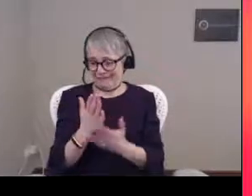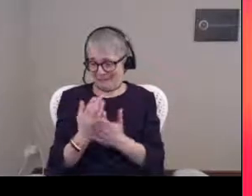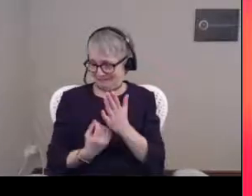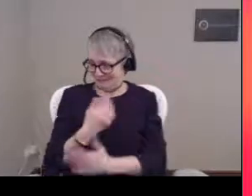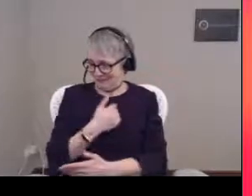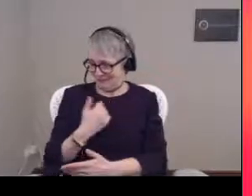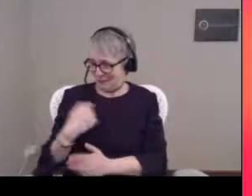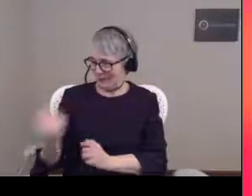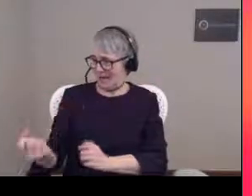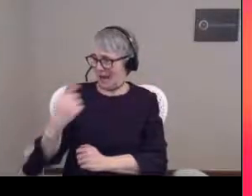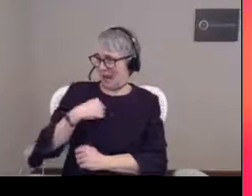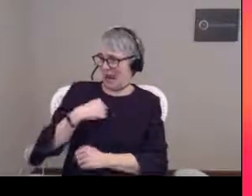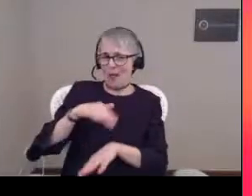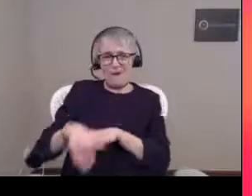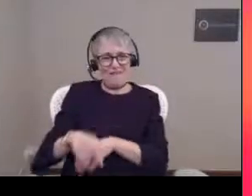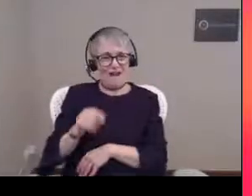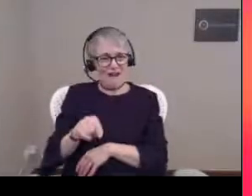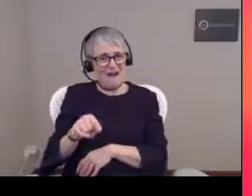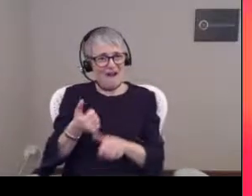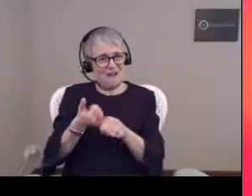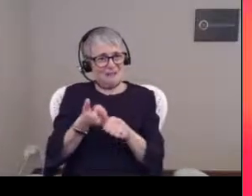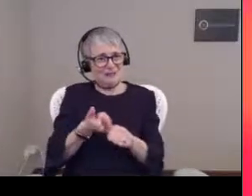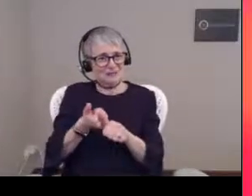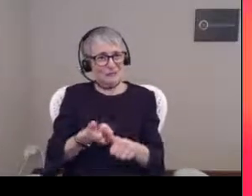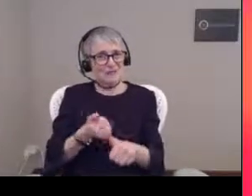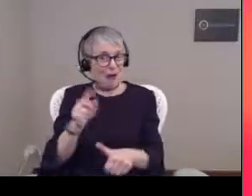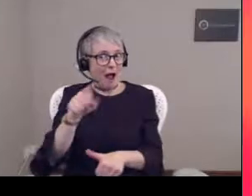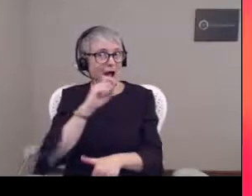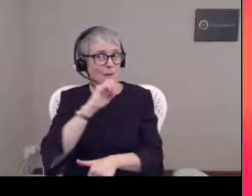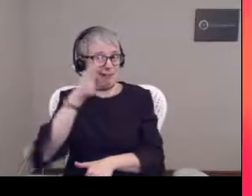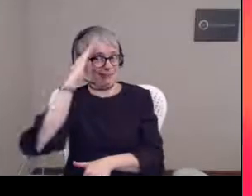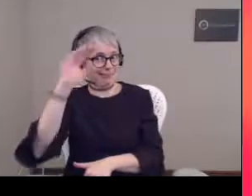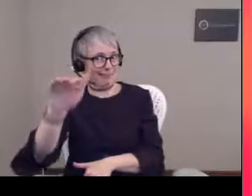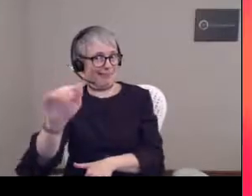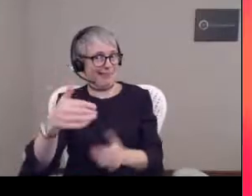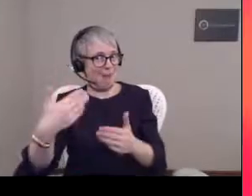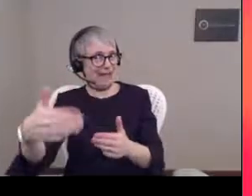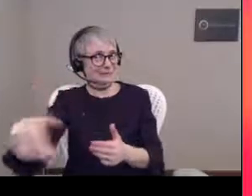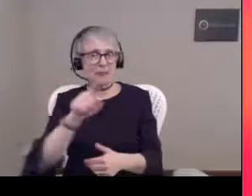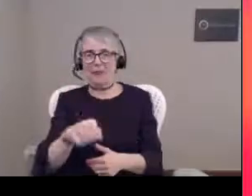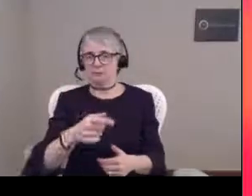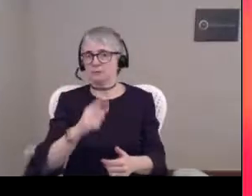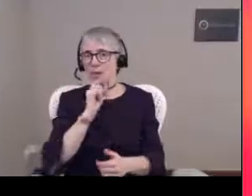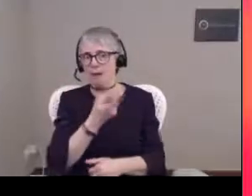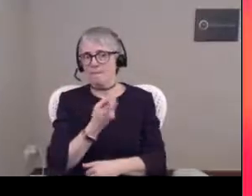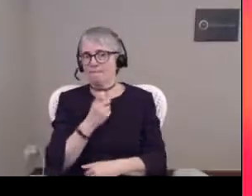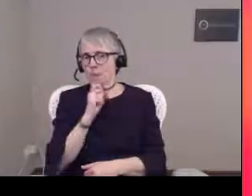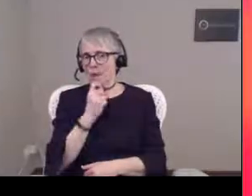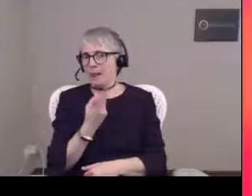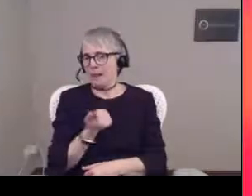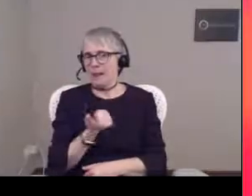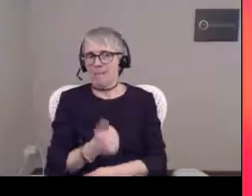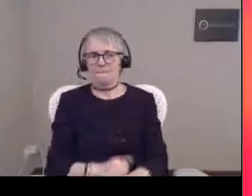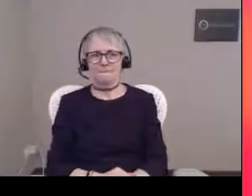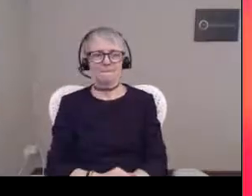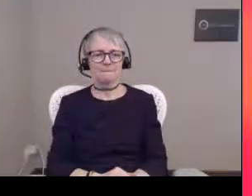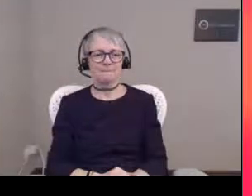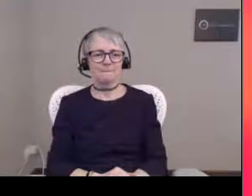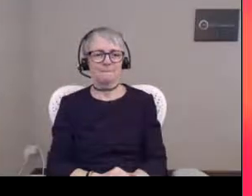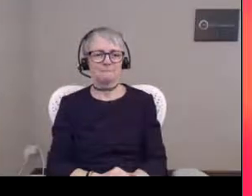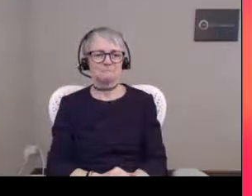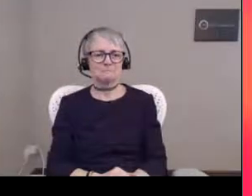good timing. Yeah. So I'll keep you updated about that, but that is in the pipeline. That's correct. Fantastic.